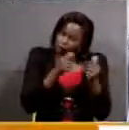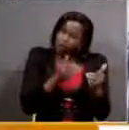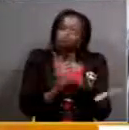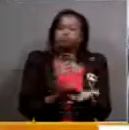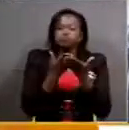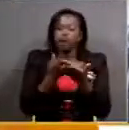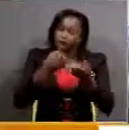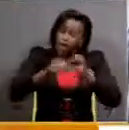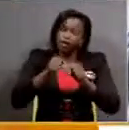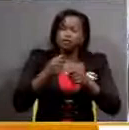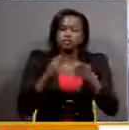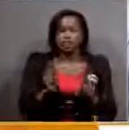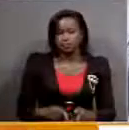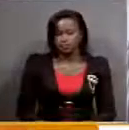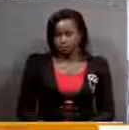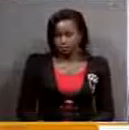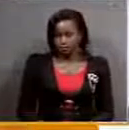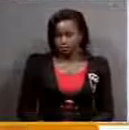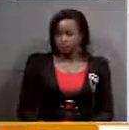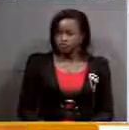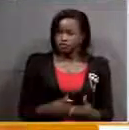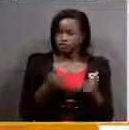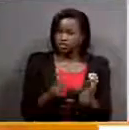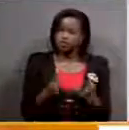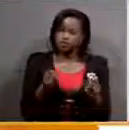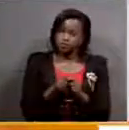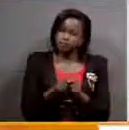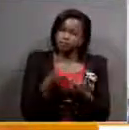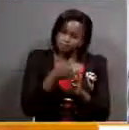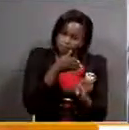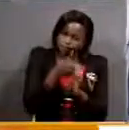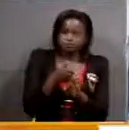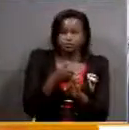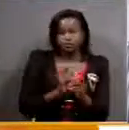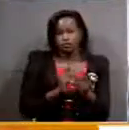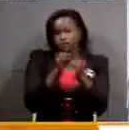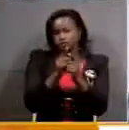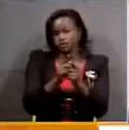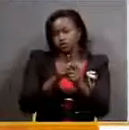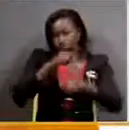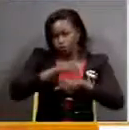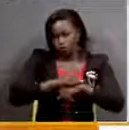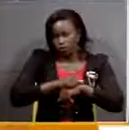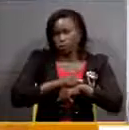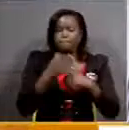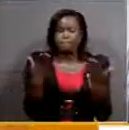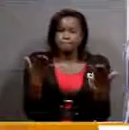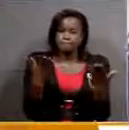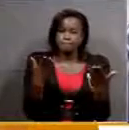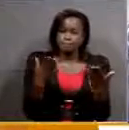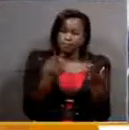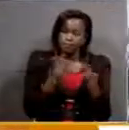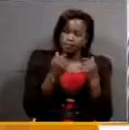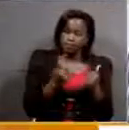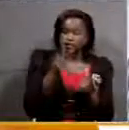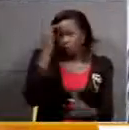come to the site. The police would have guided us to reach out to the school, those who are in the school, with the SRH information which is up to date. But now that the police